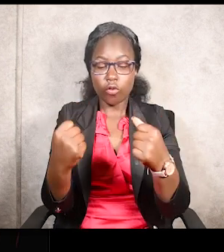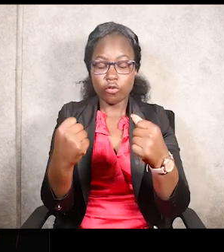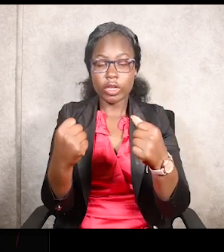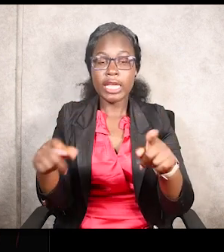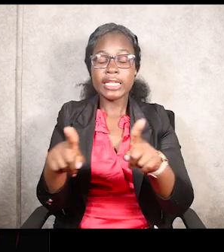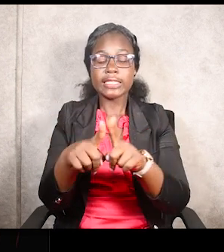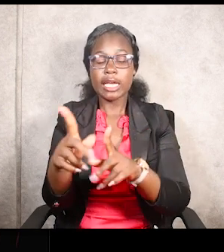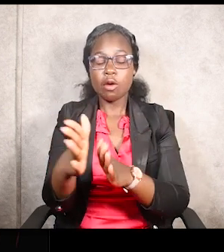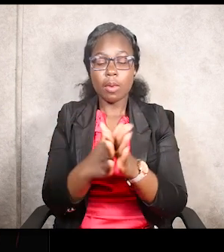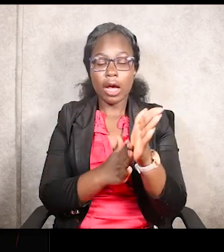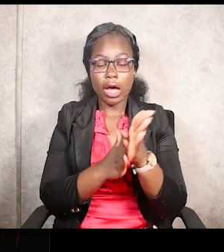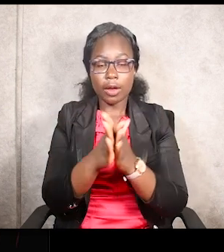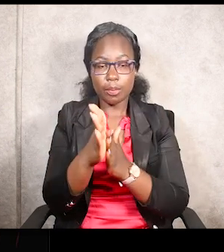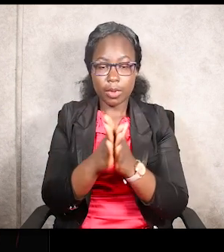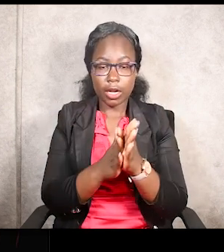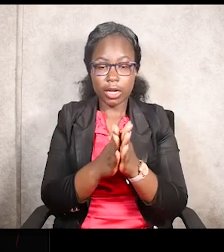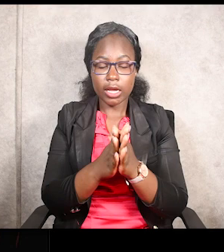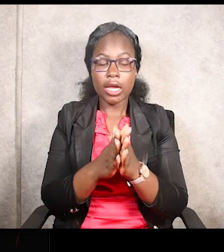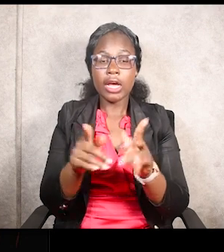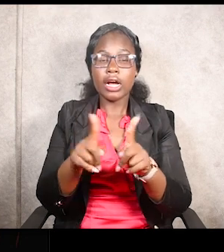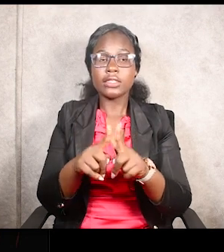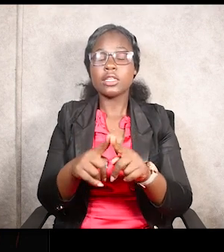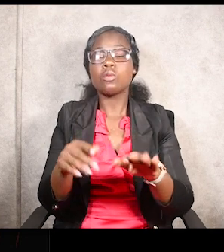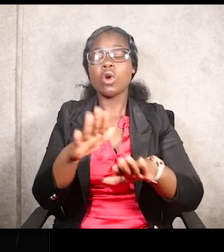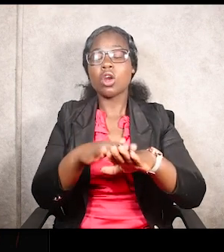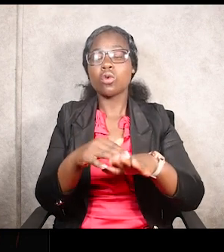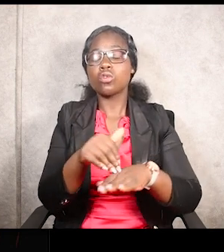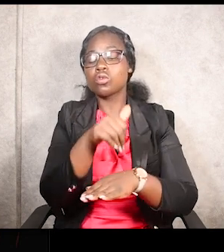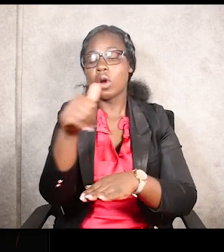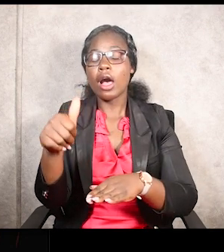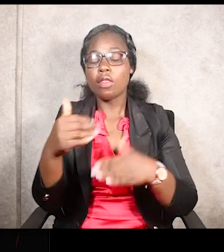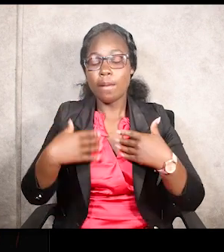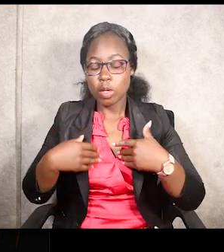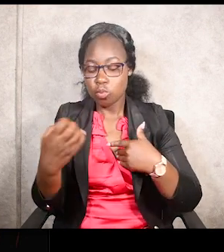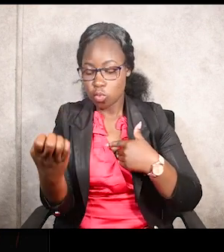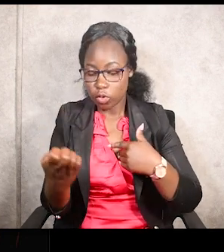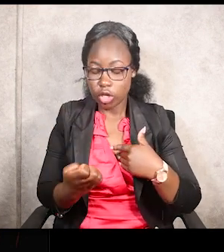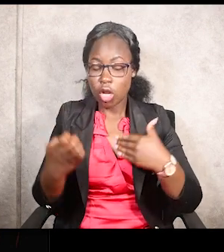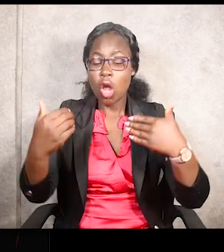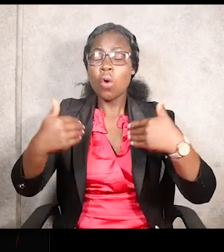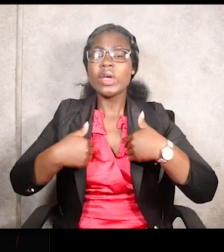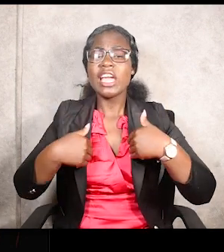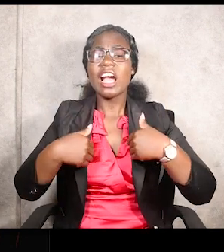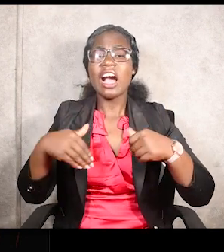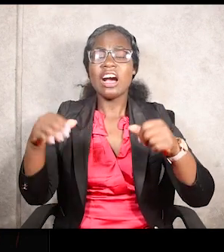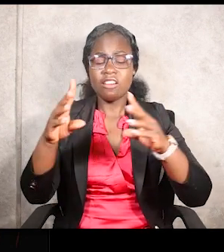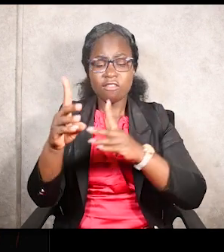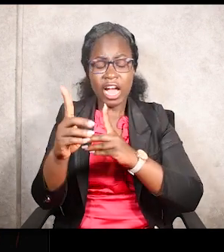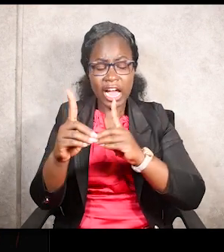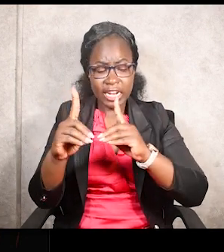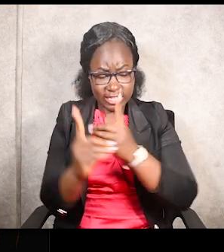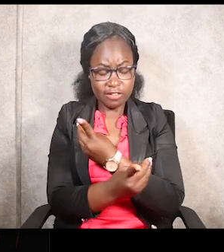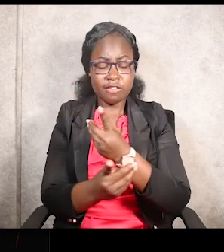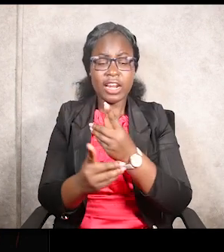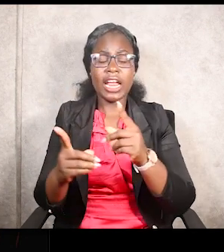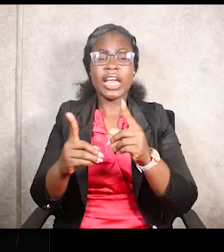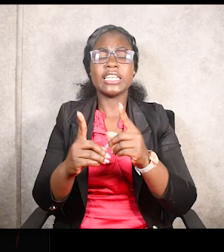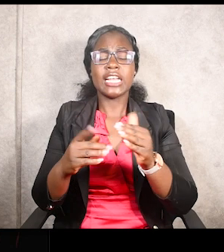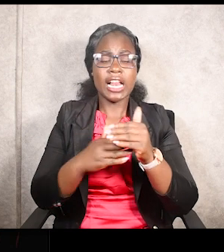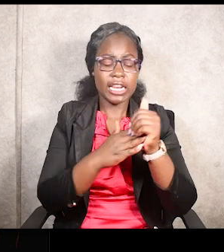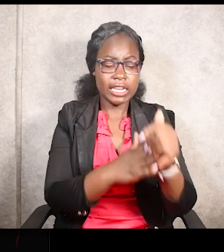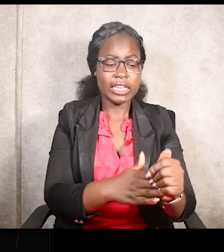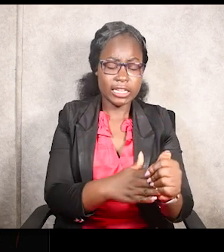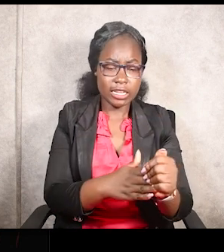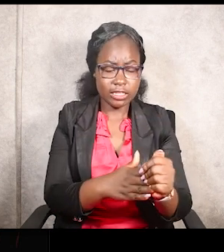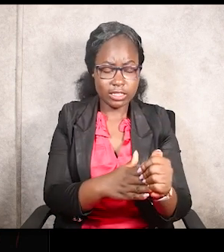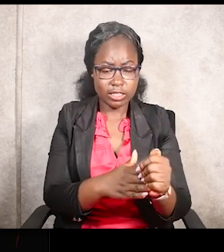can inspire, and that you are empathetic to other people's needs. There are many different leadership styles, and we will